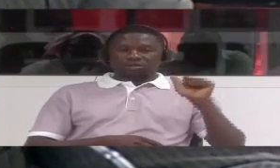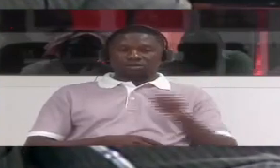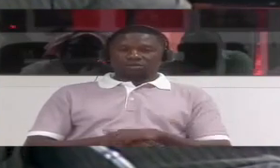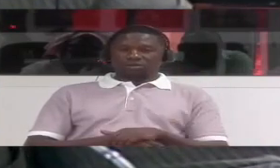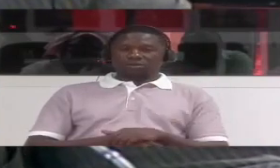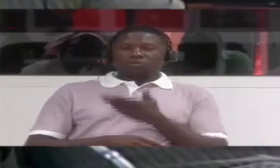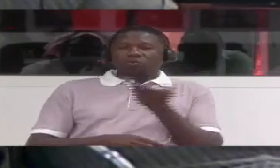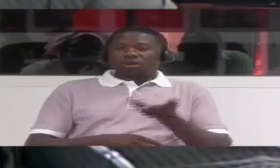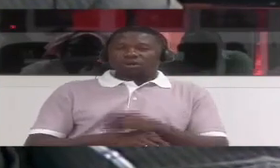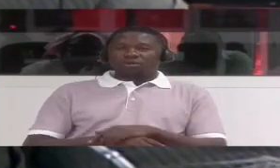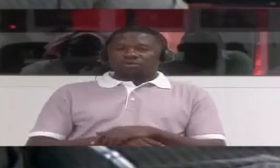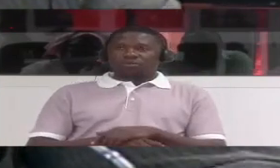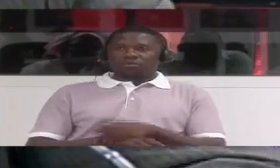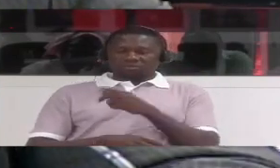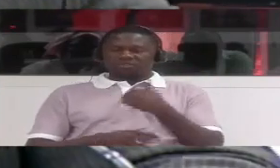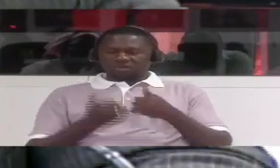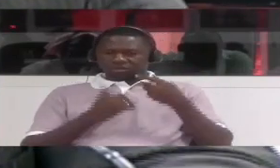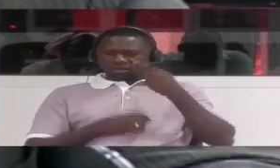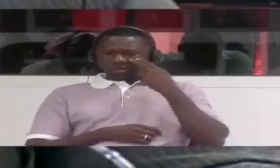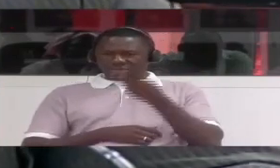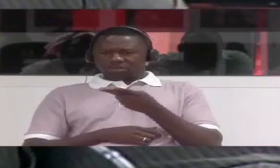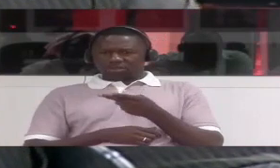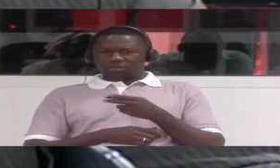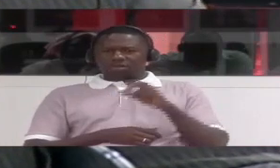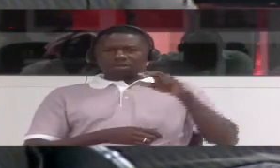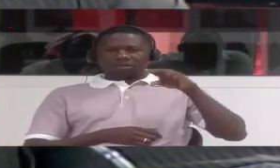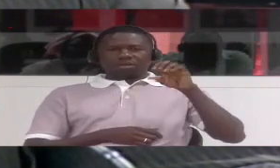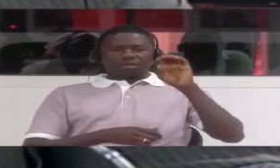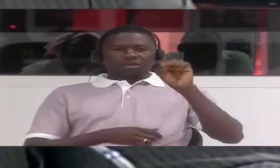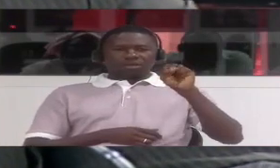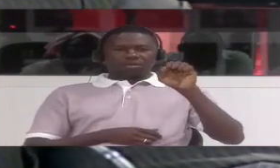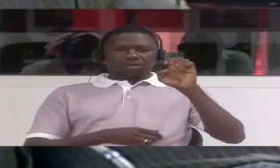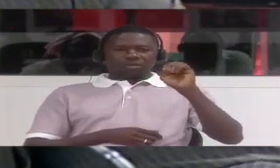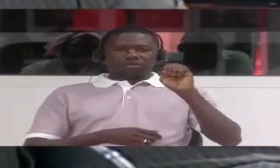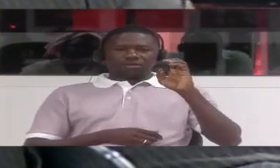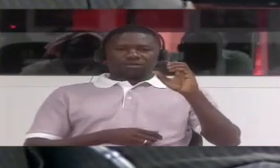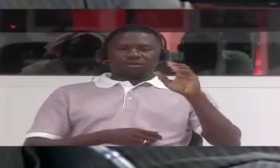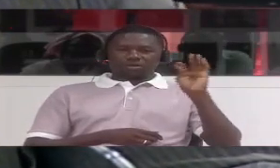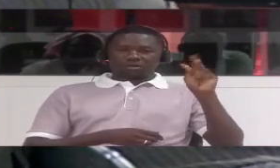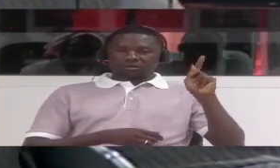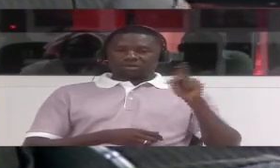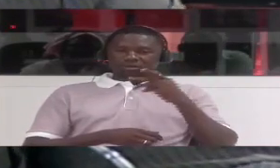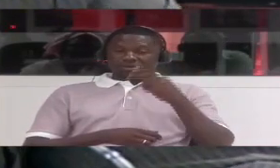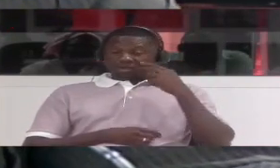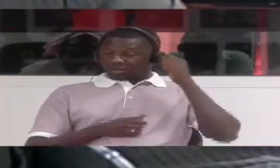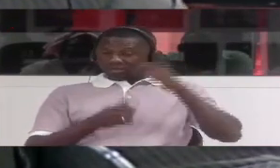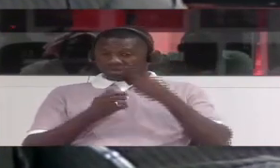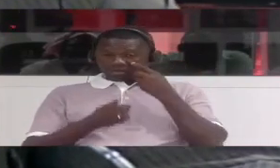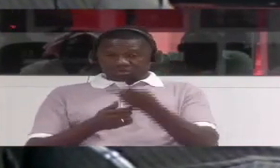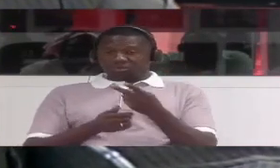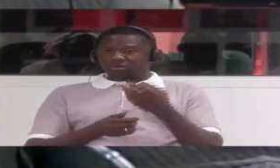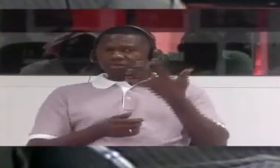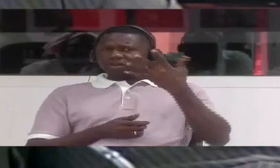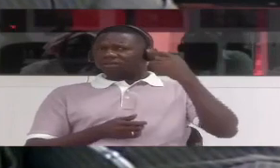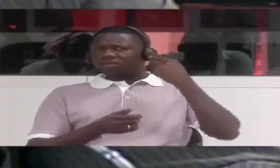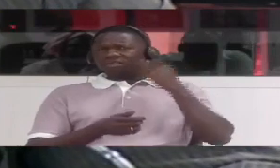it 5 days ago, last Wednesday, when the SIS hosted an international conference of intelligence chiefs of West Africa.